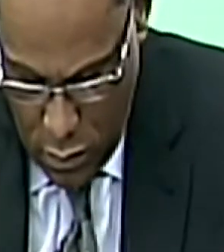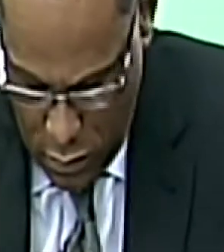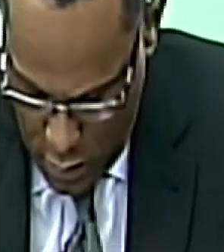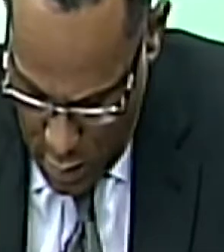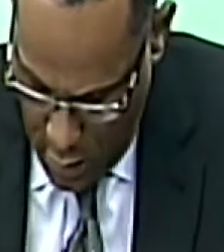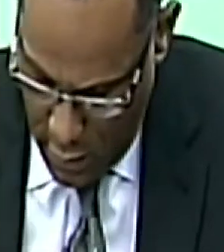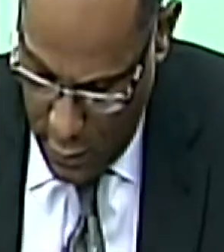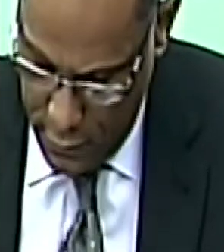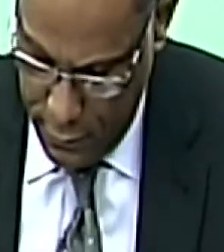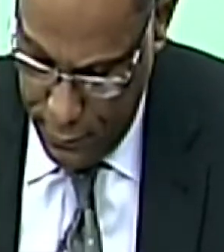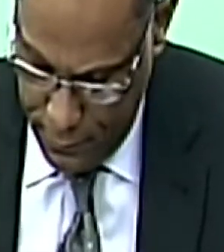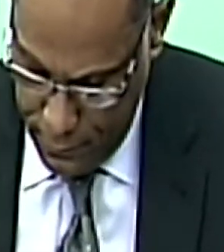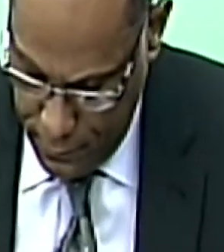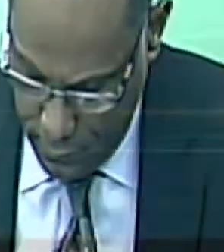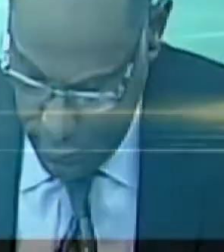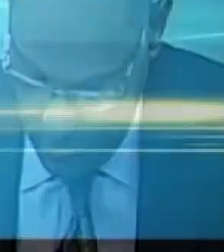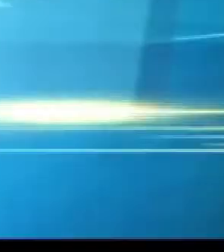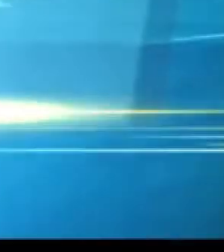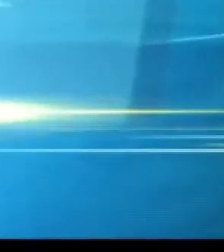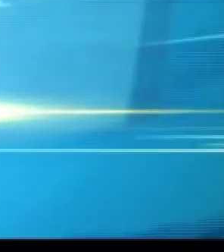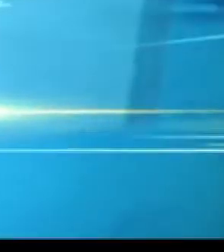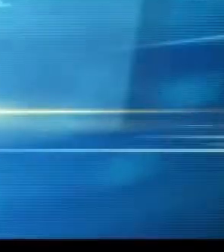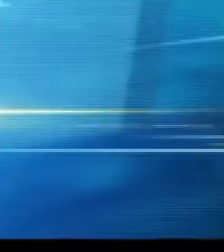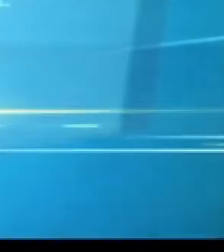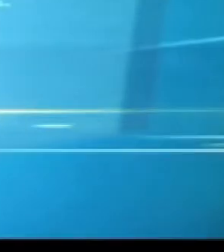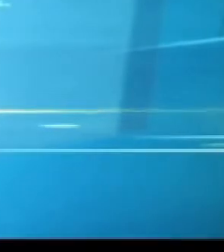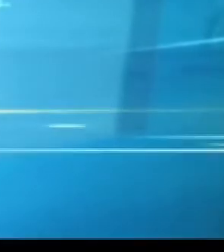protecting our citizens.